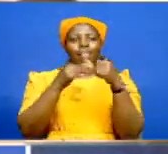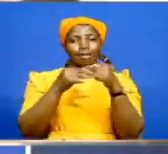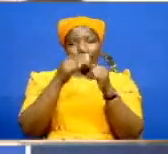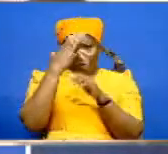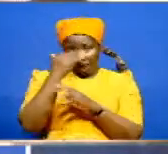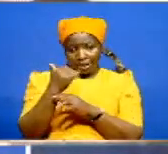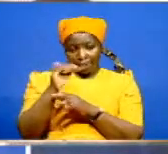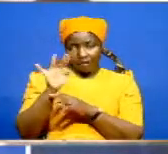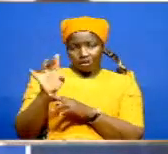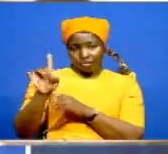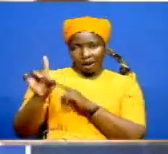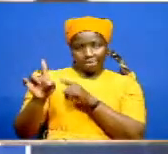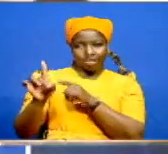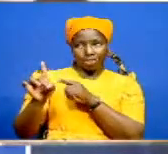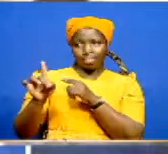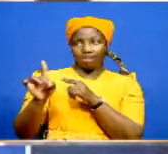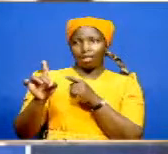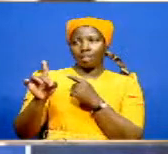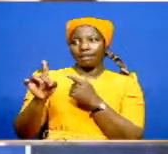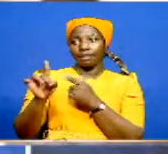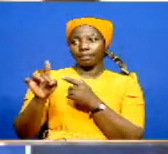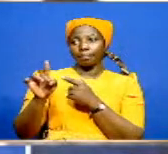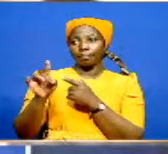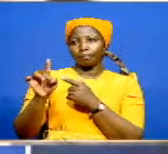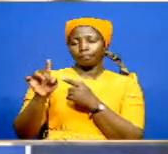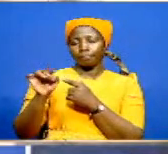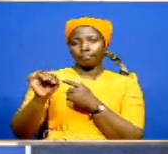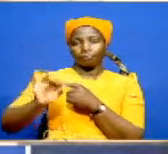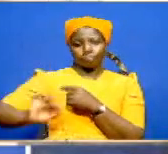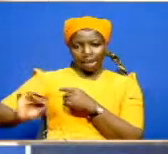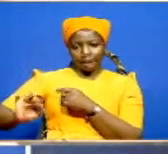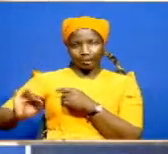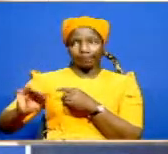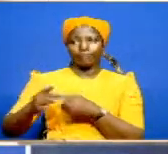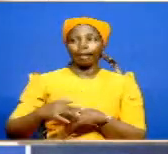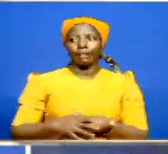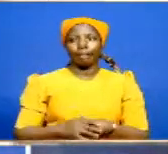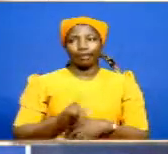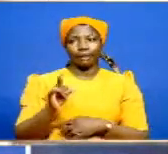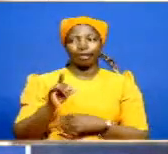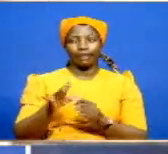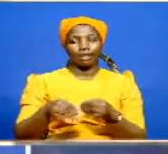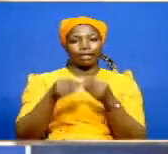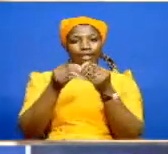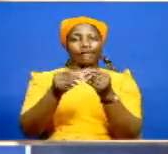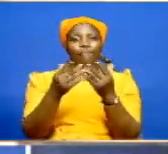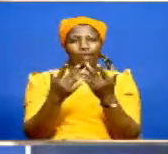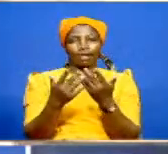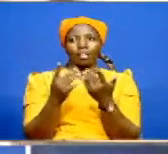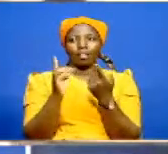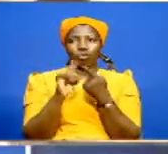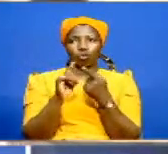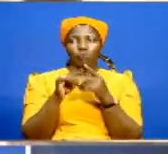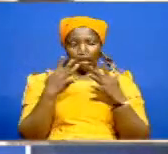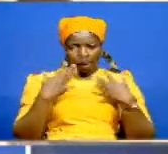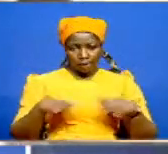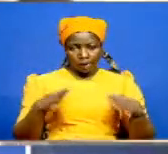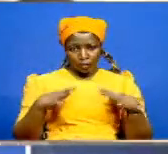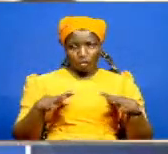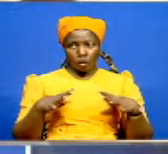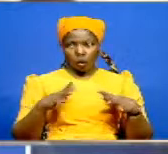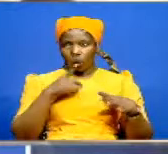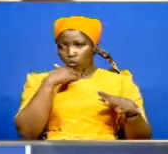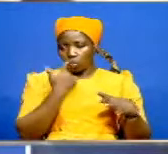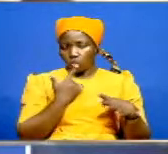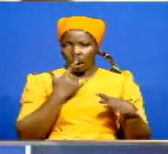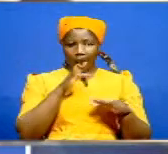for 41, that is the balance, it has been allocated to persons